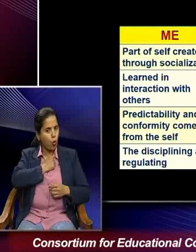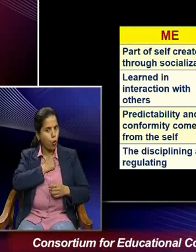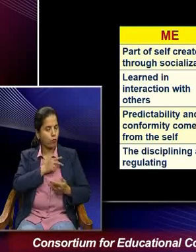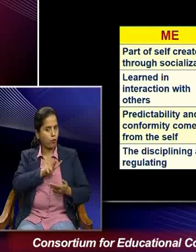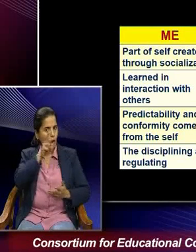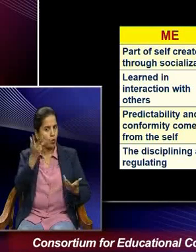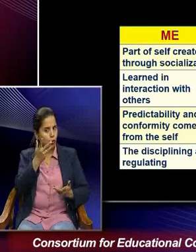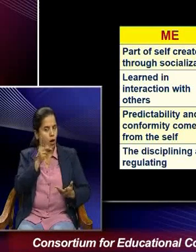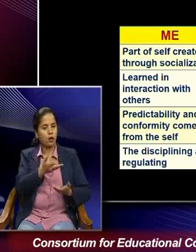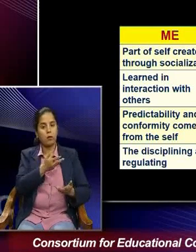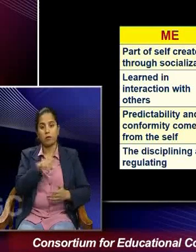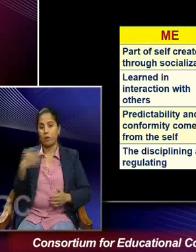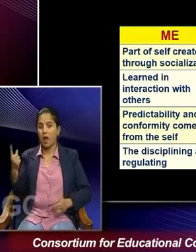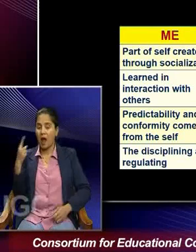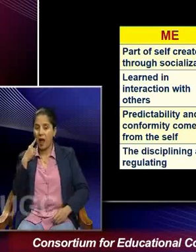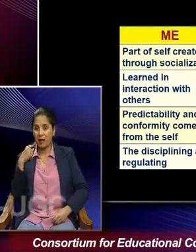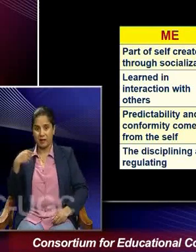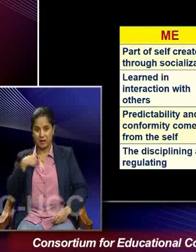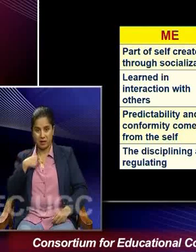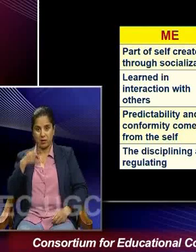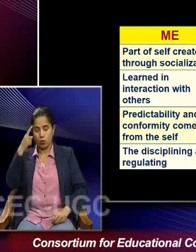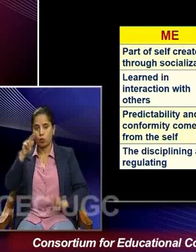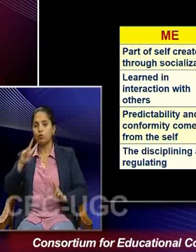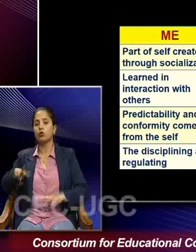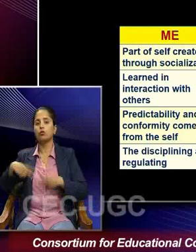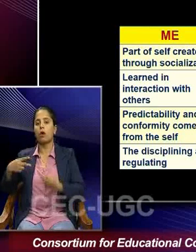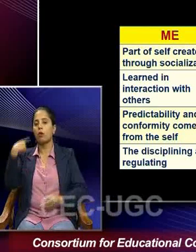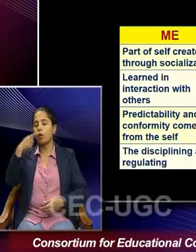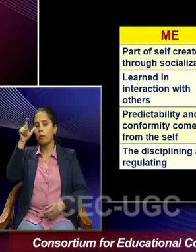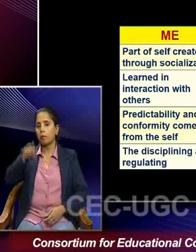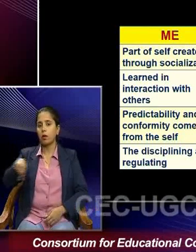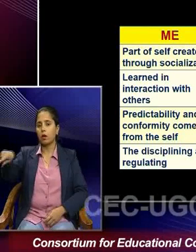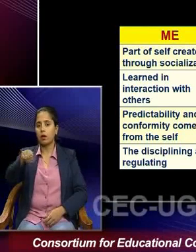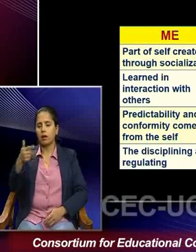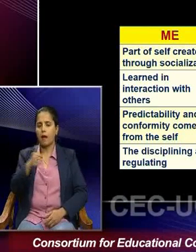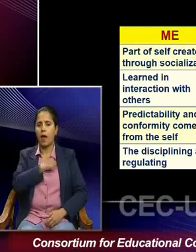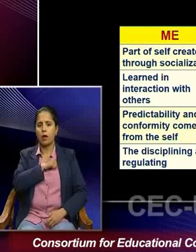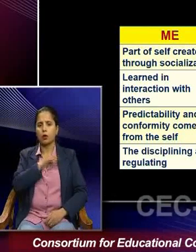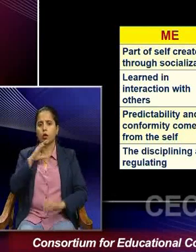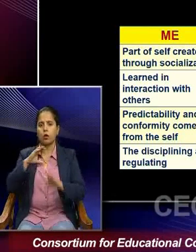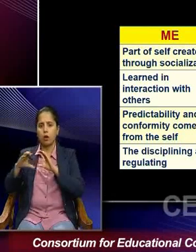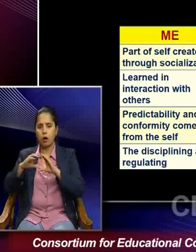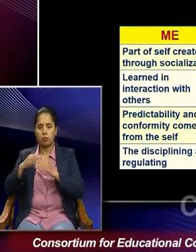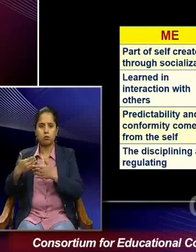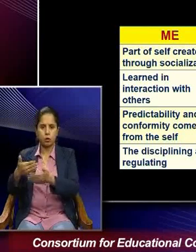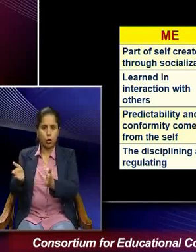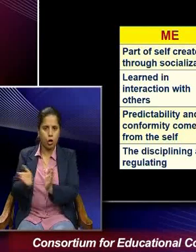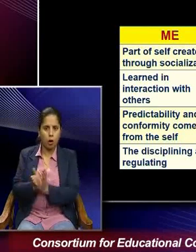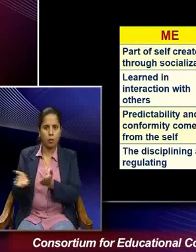in extreme situation of outrage, of excitement, of emotion.